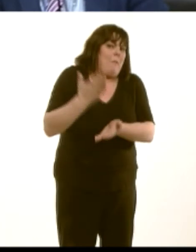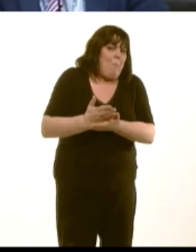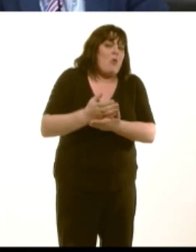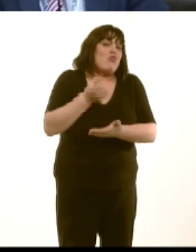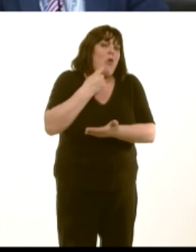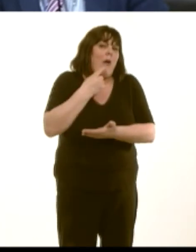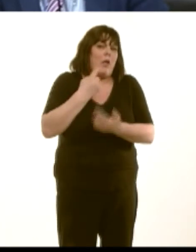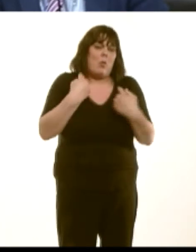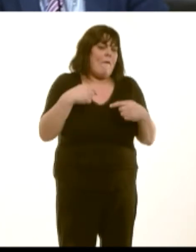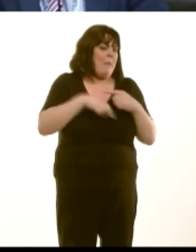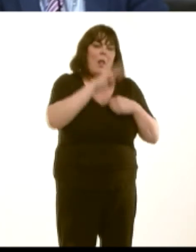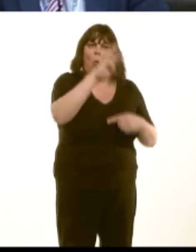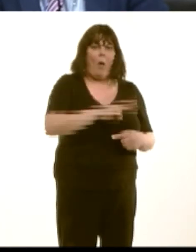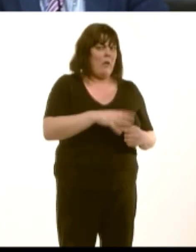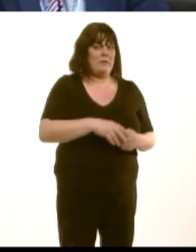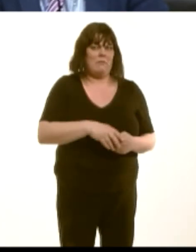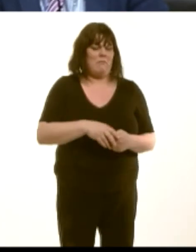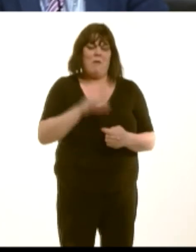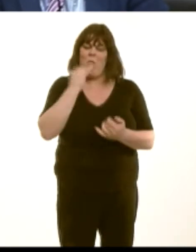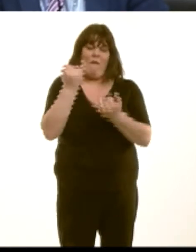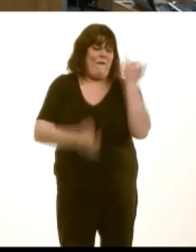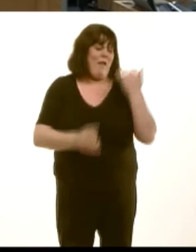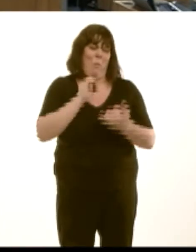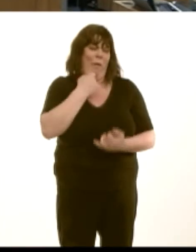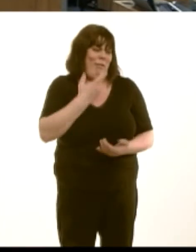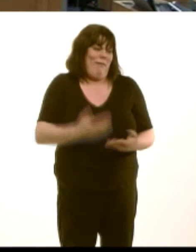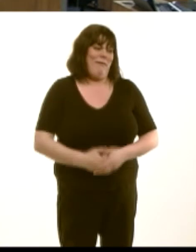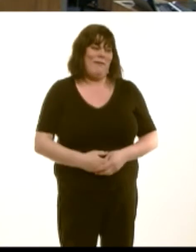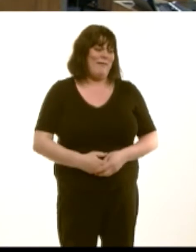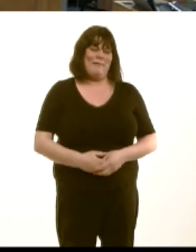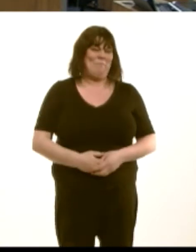will fall far short on that, as they always do.